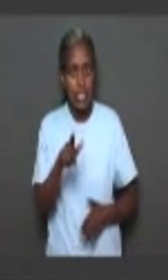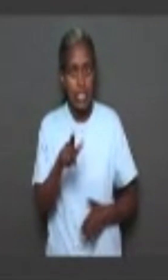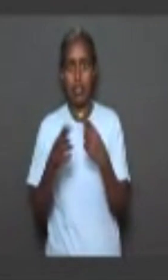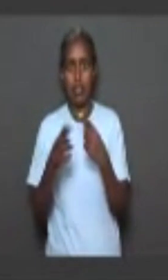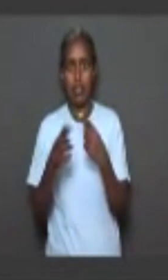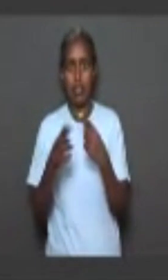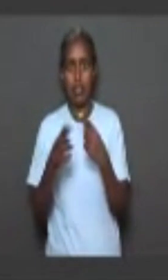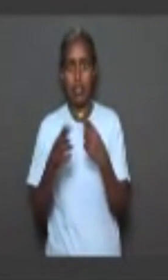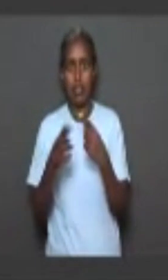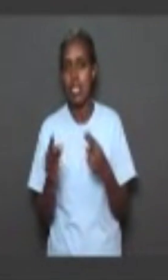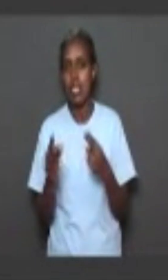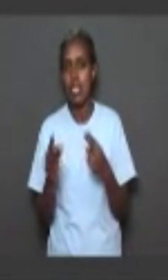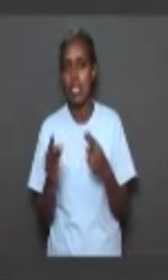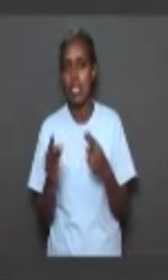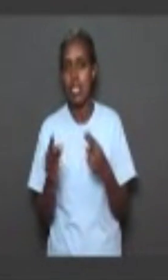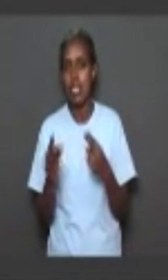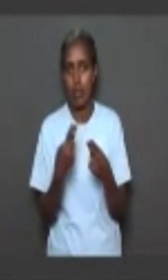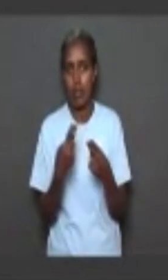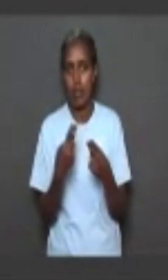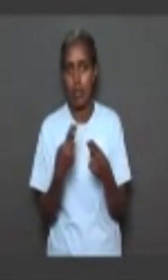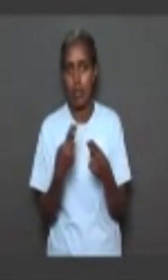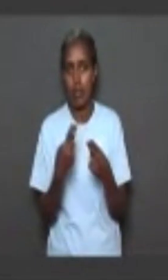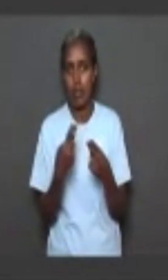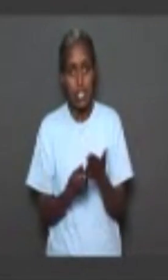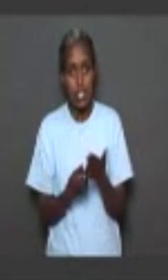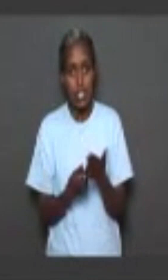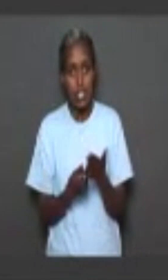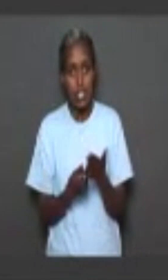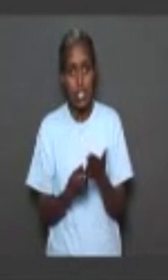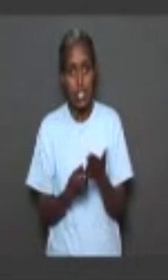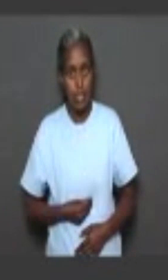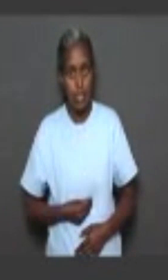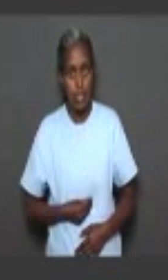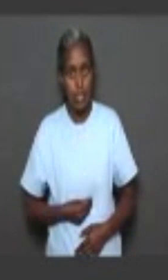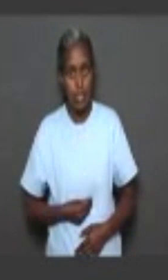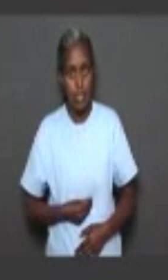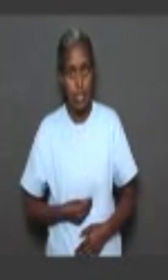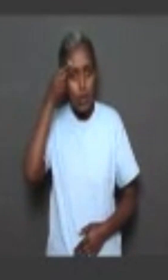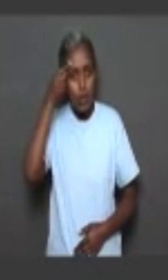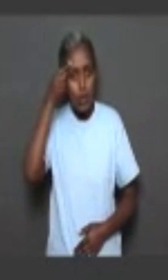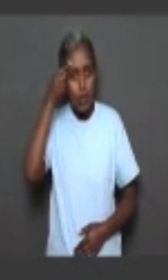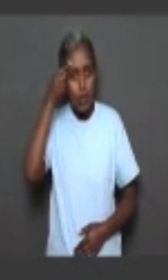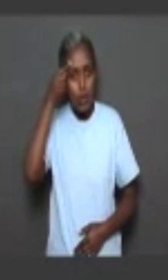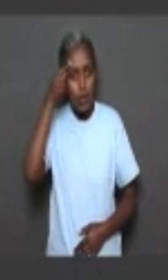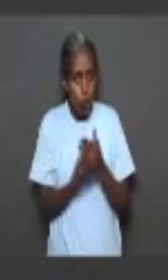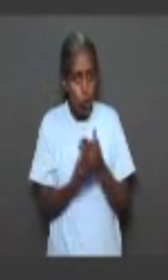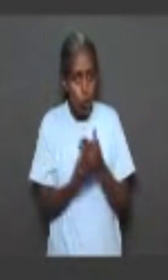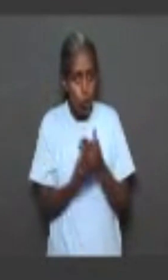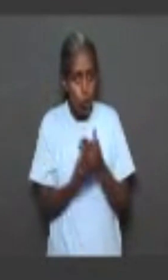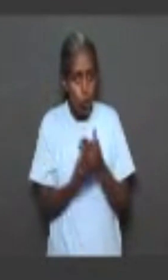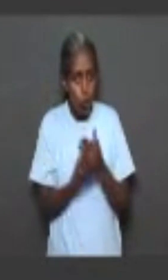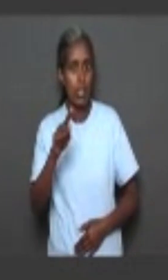its elements, we consider only one value for